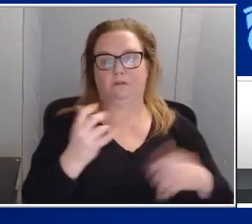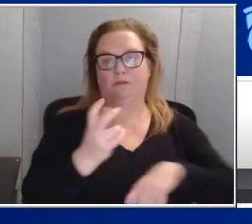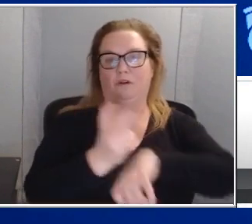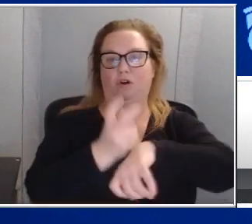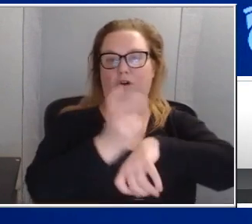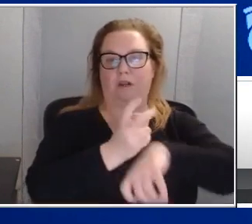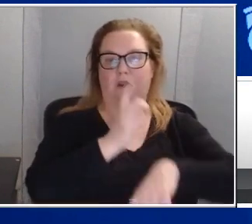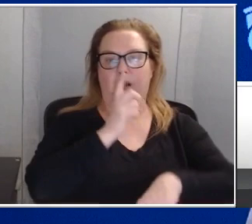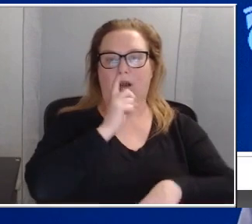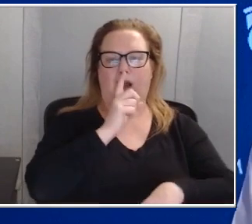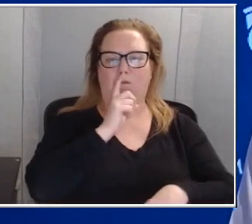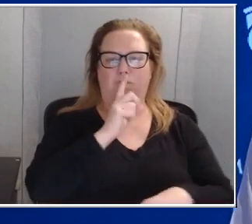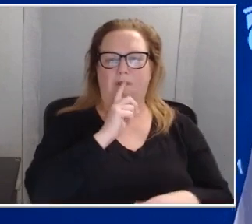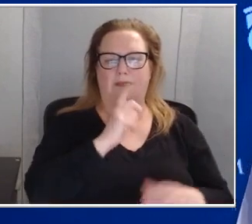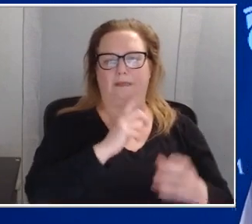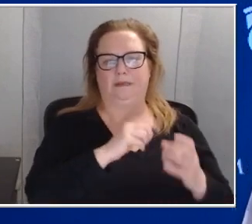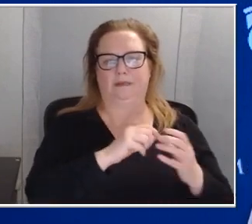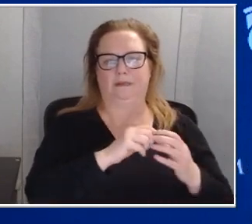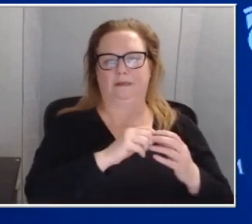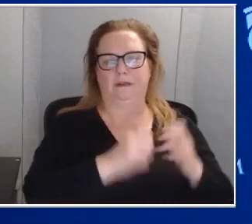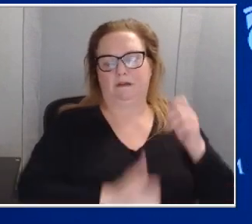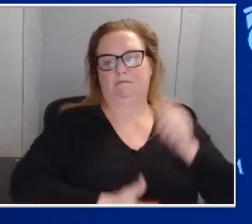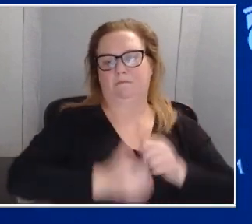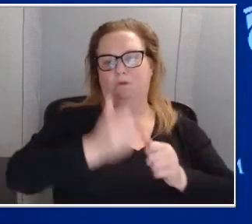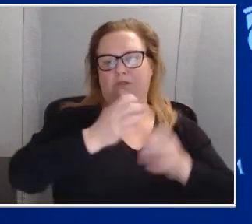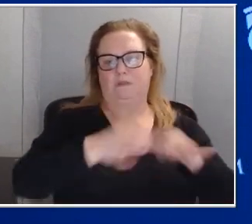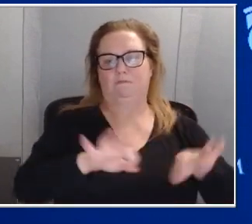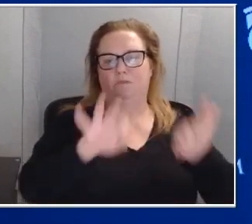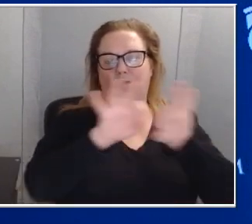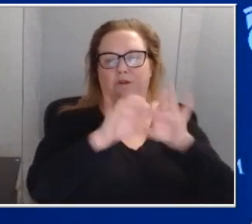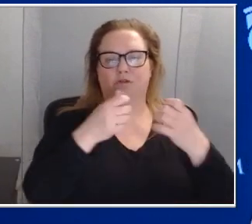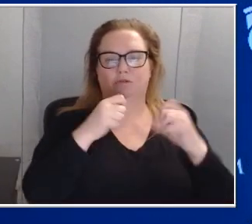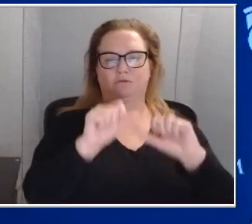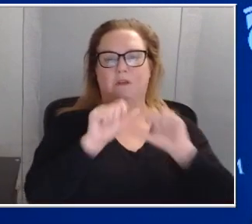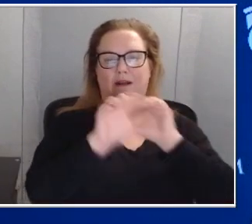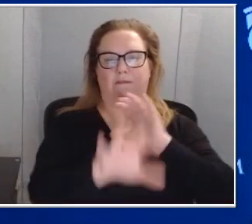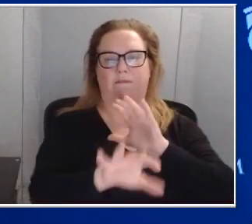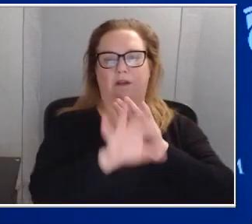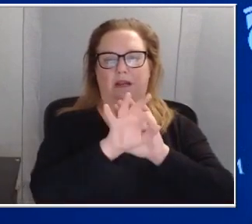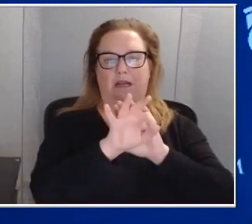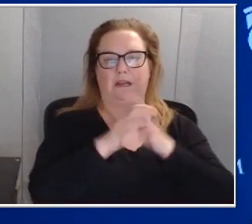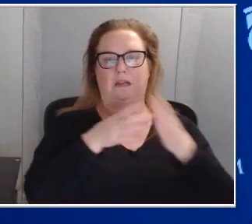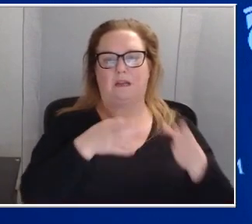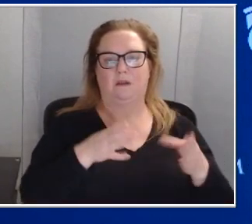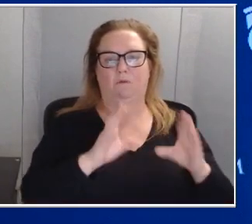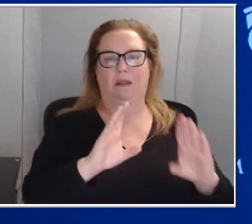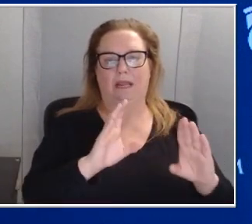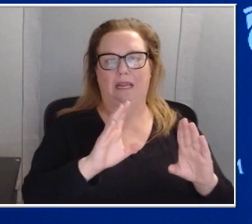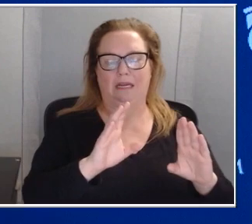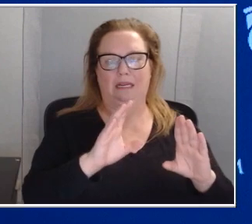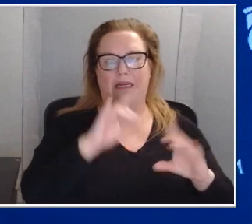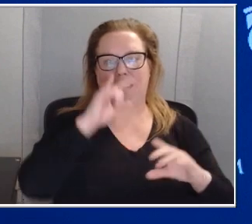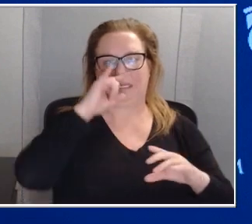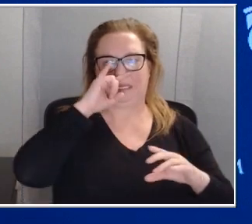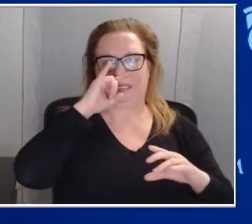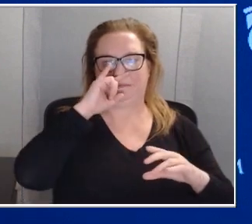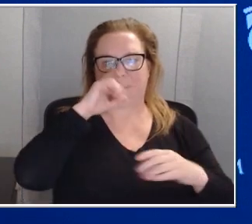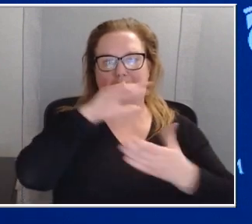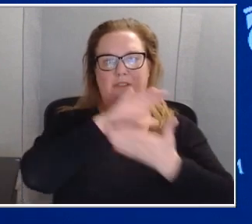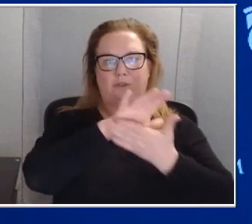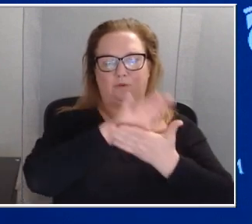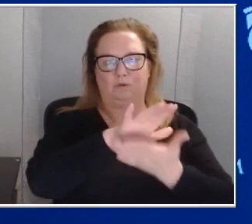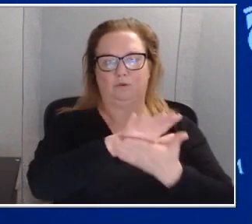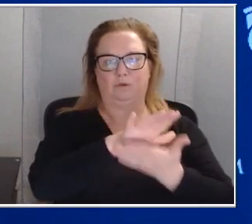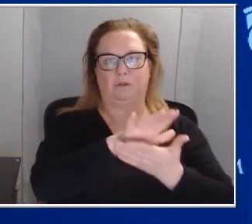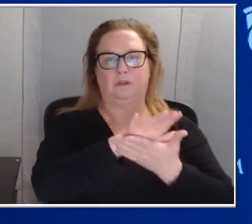really I think the most important thing is really try to find a way to keep the kids in school. I